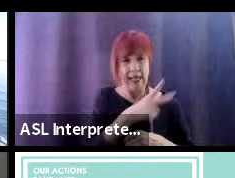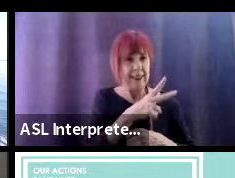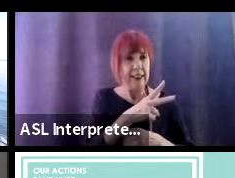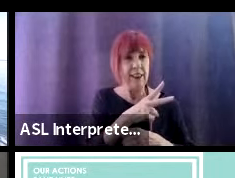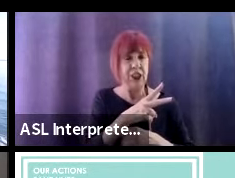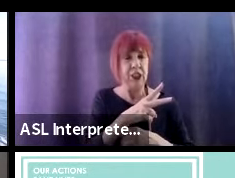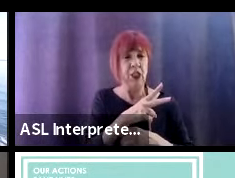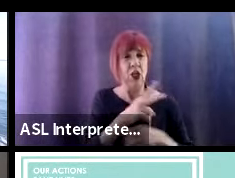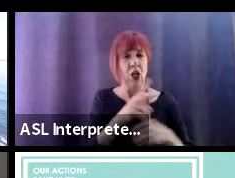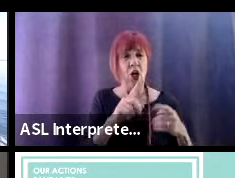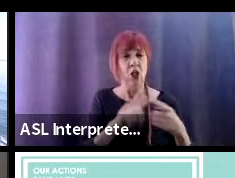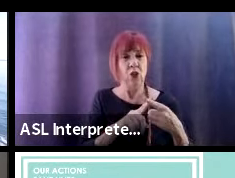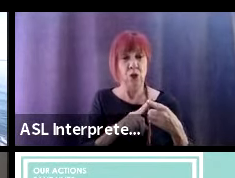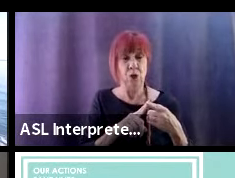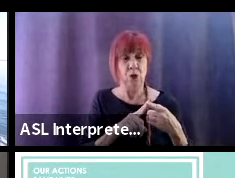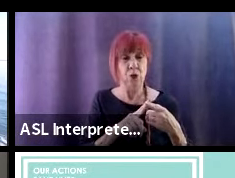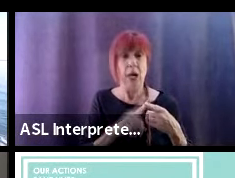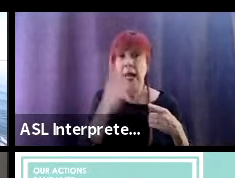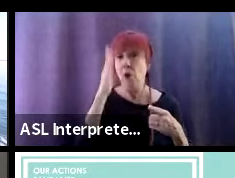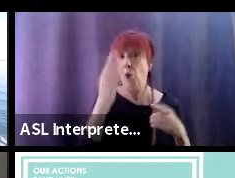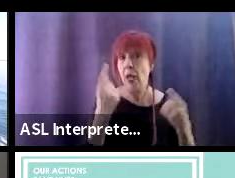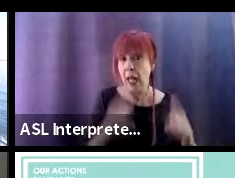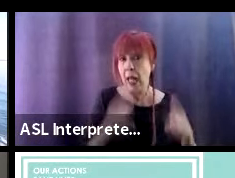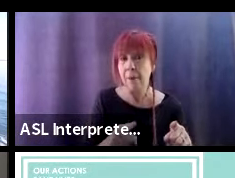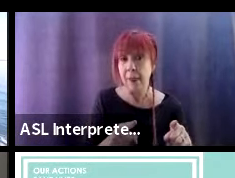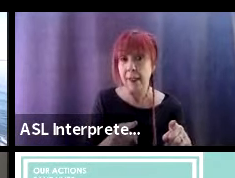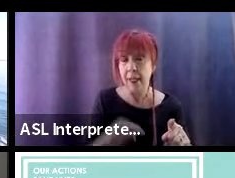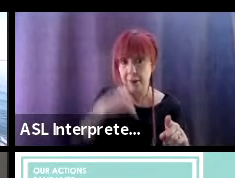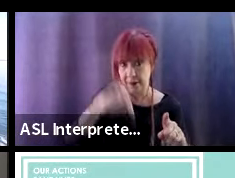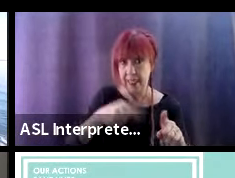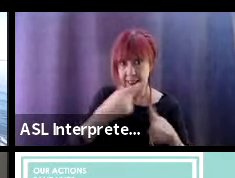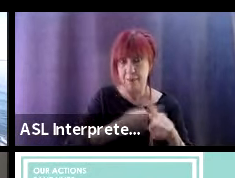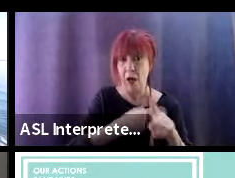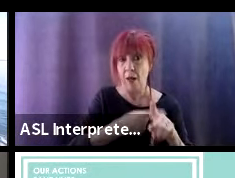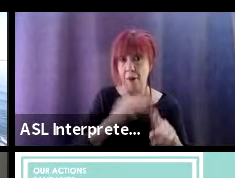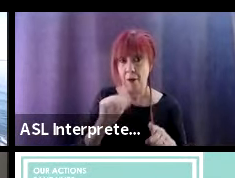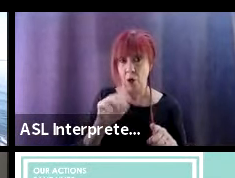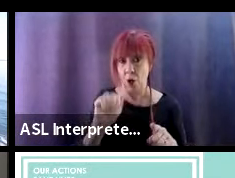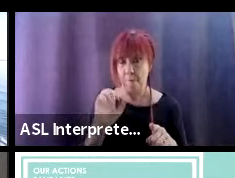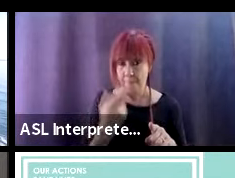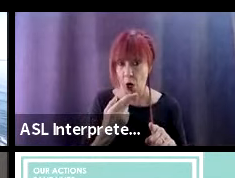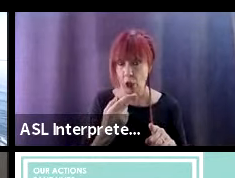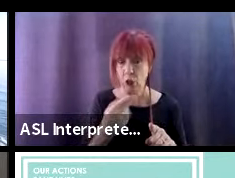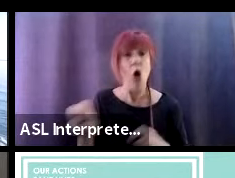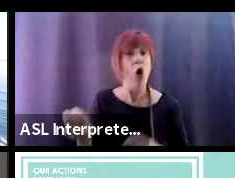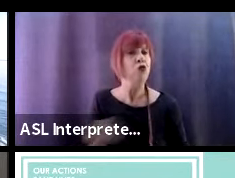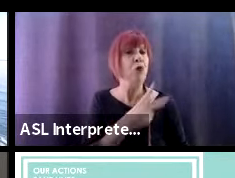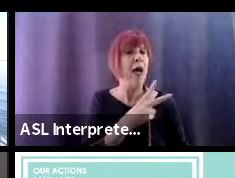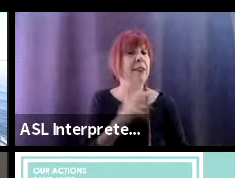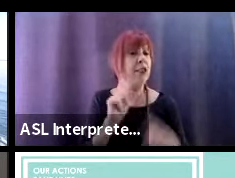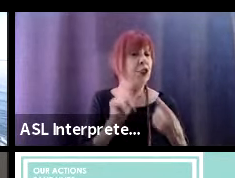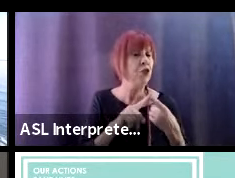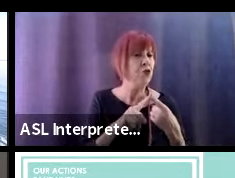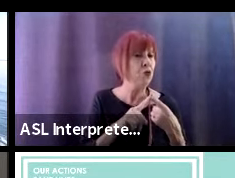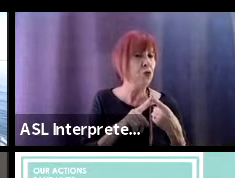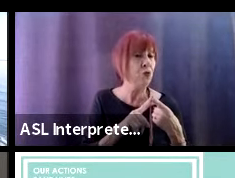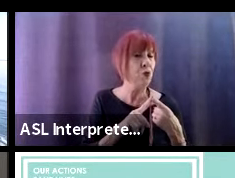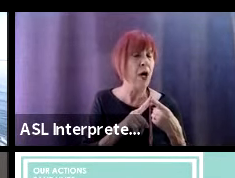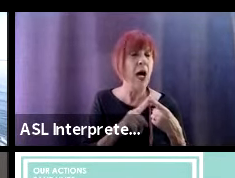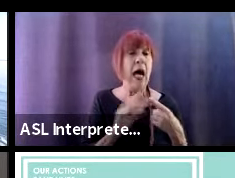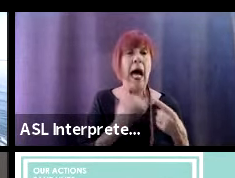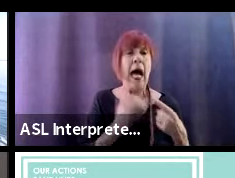that is also going to happen in this month of March is a transition to